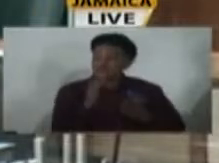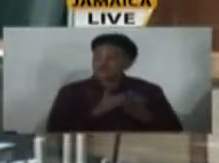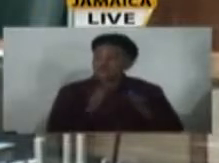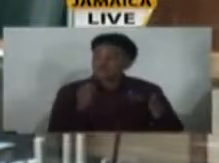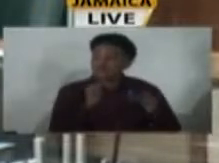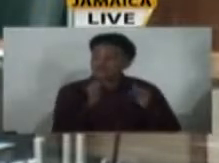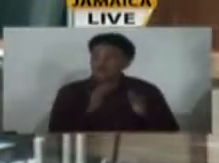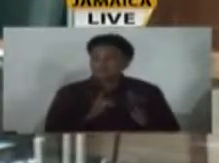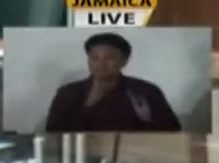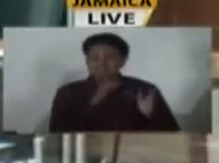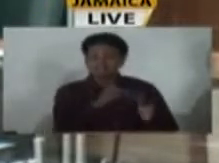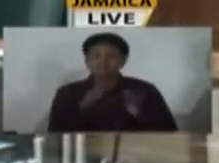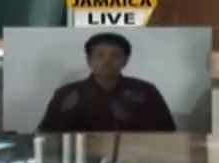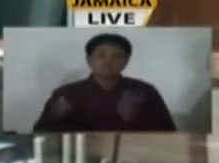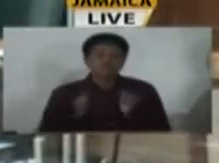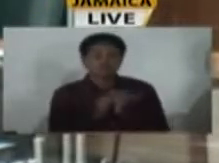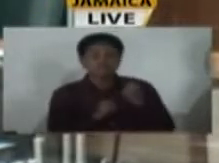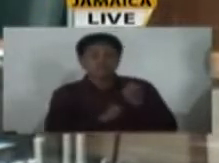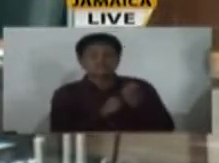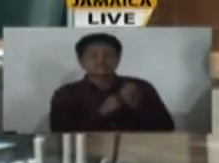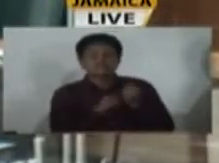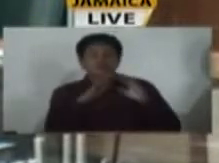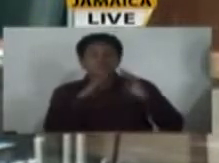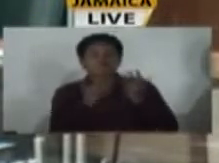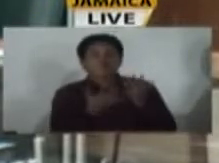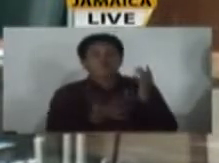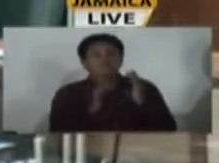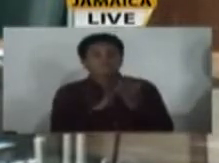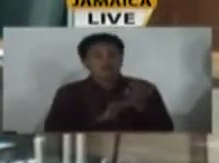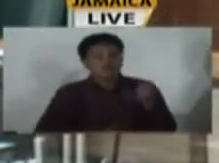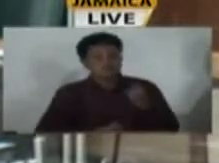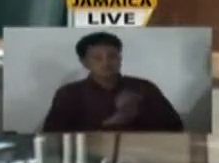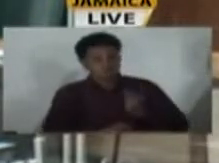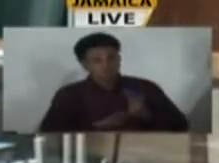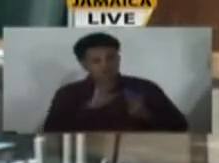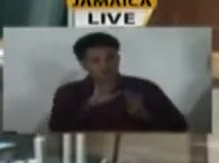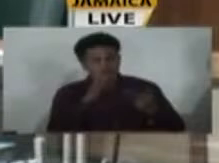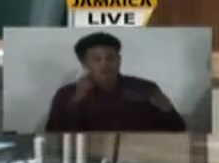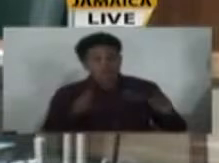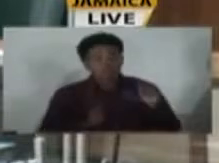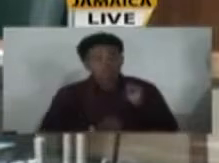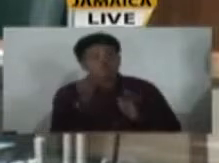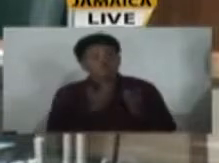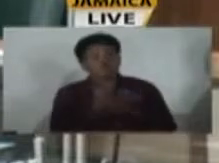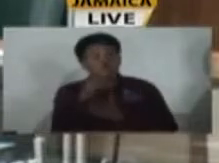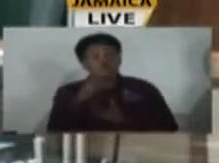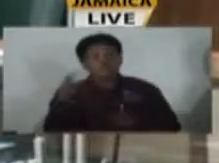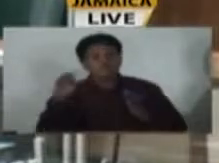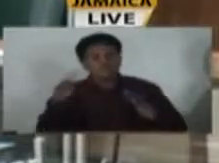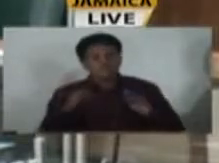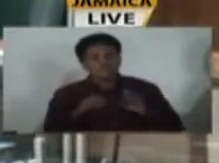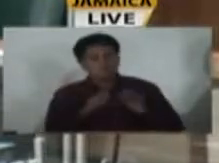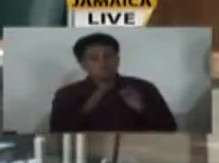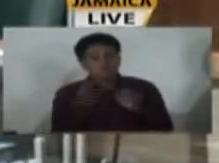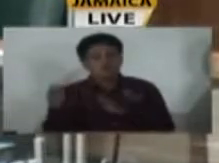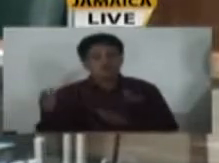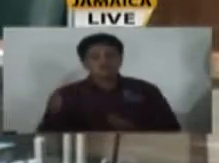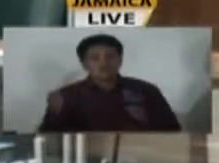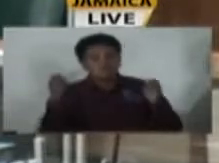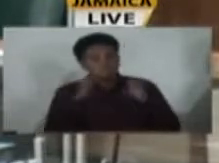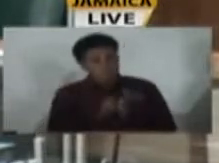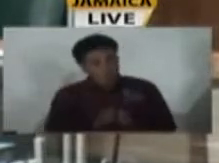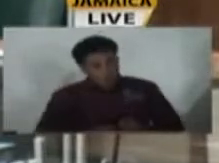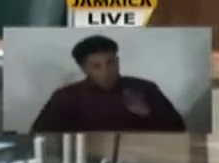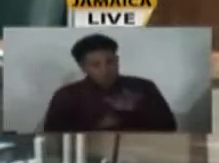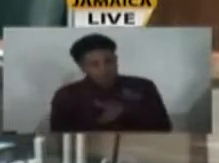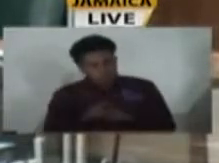competitive modality with the assistance of the World Bank. And ideally, some of these will be by PPP modality too. And there's more to come.